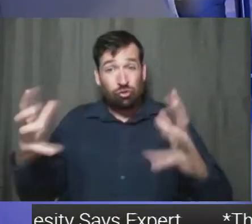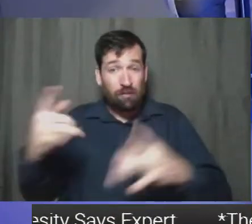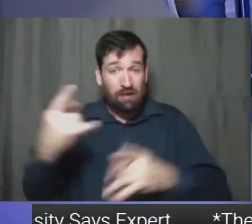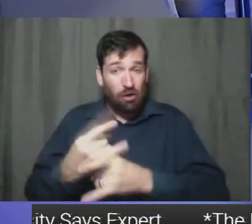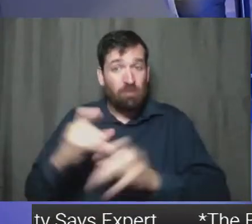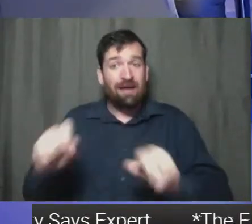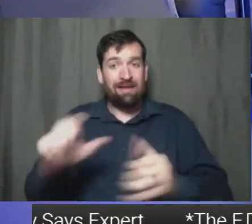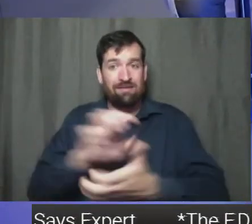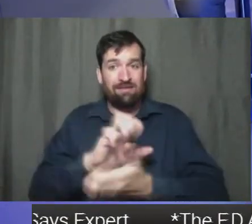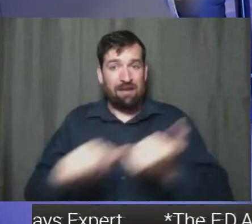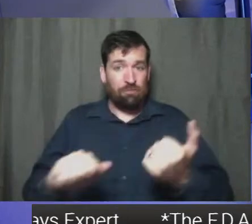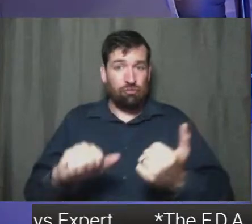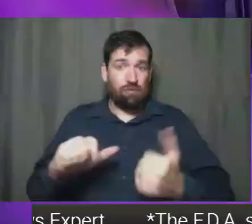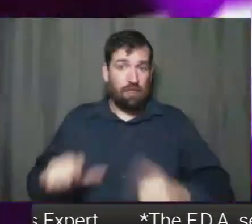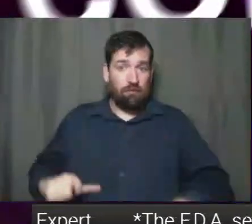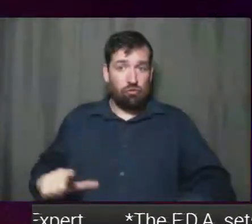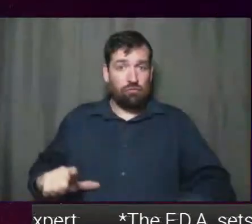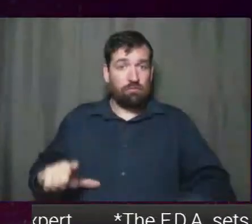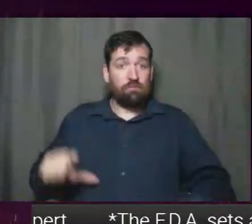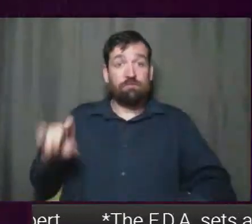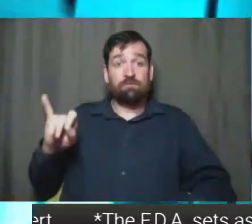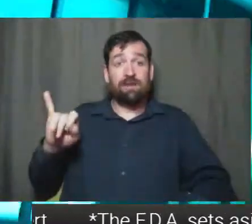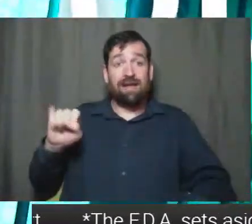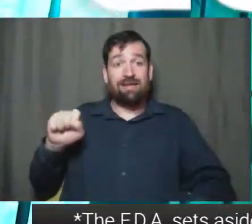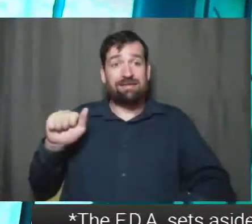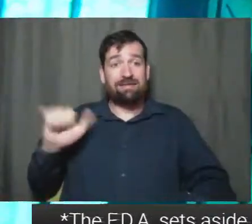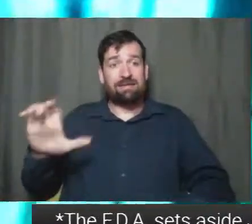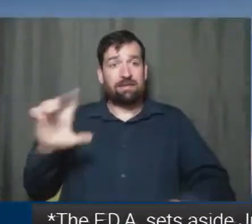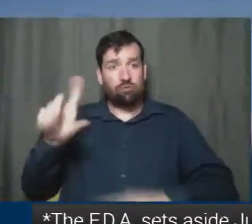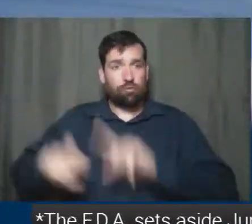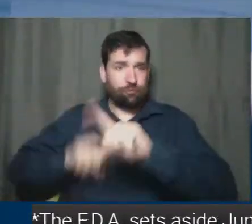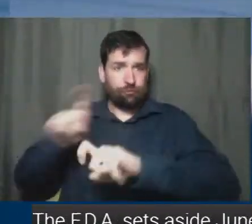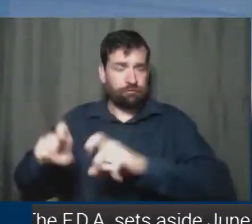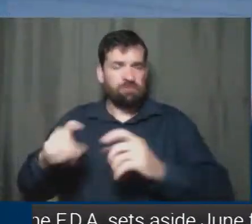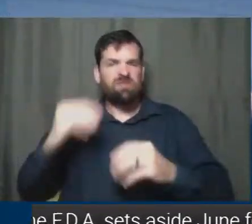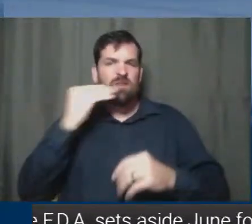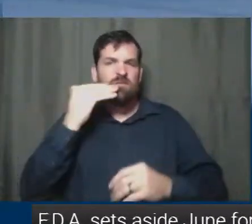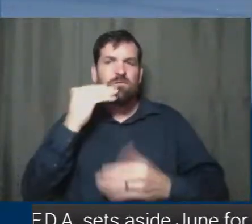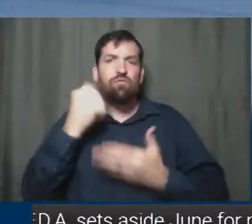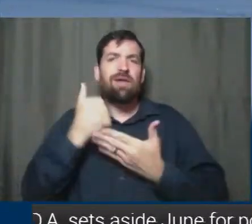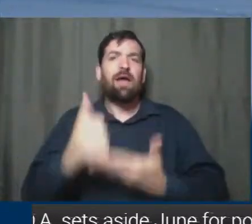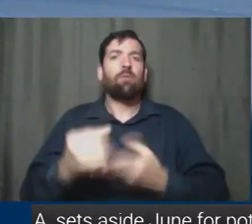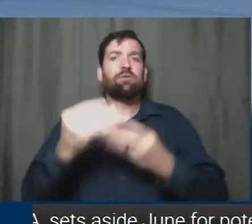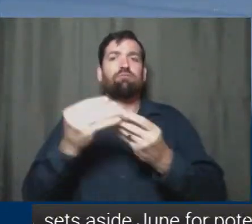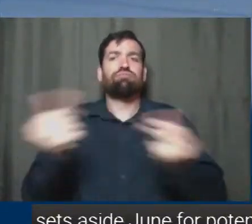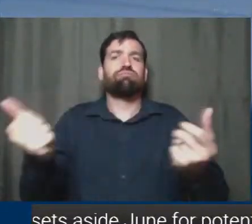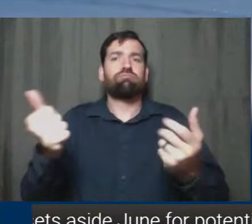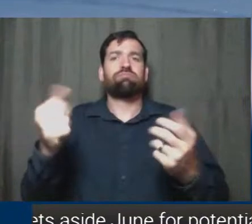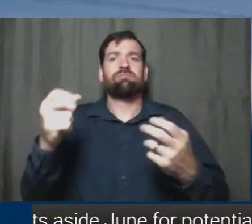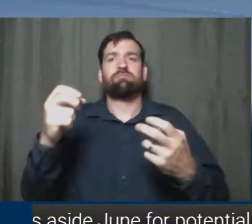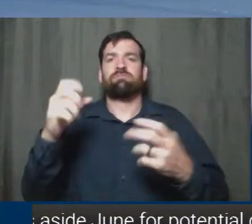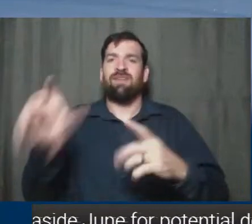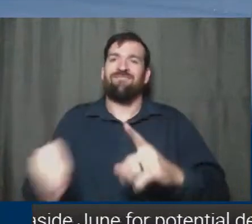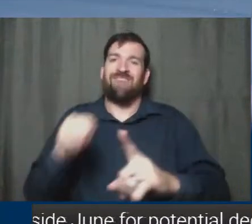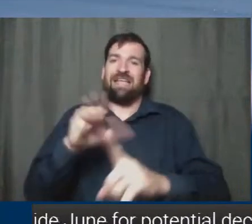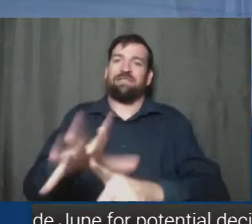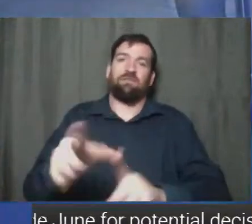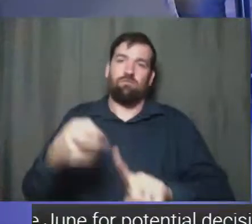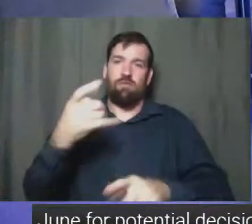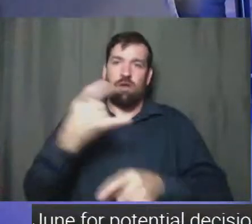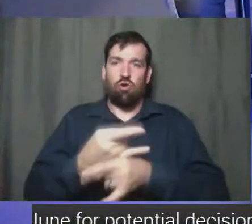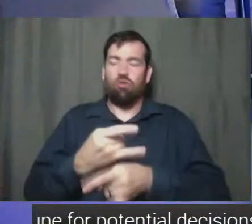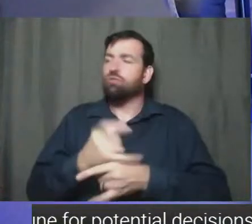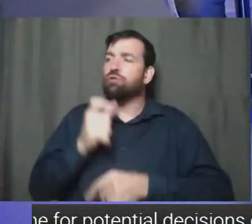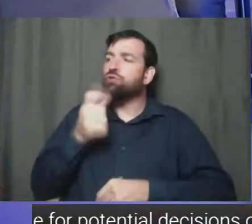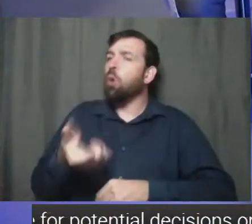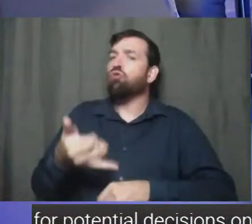has a question today. I've heard that food helps mitigate the effects of alcohol. How does that work? We always say don't drink on an empty stomach,